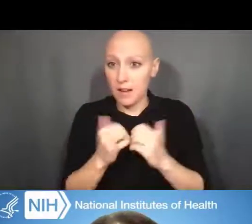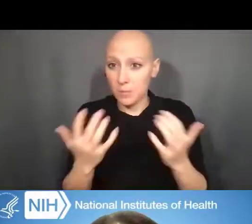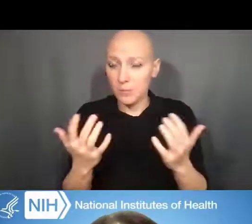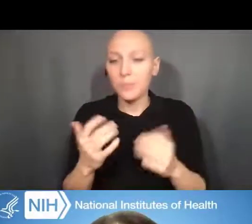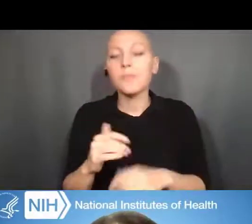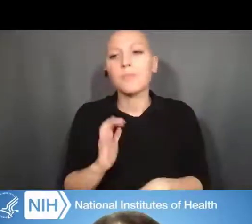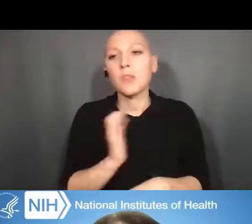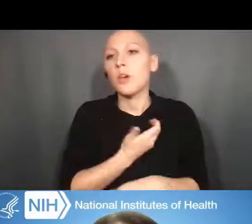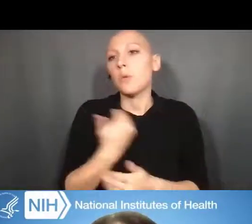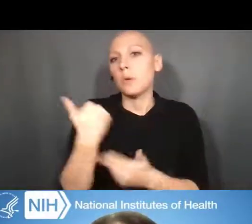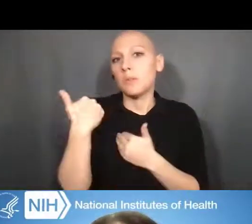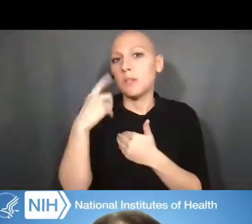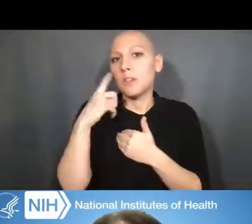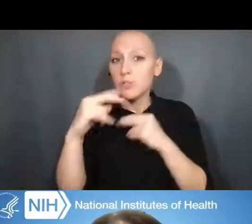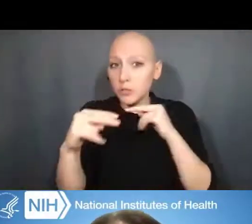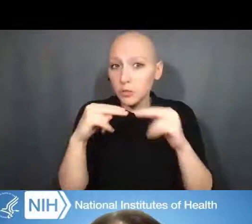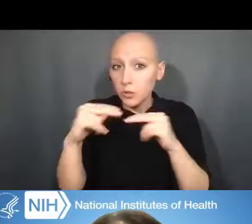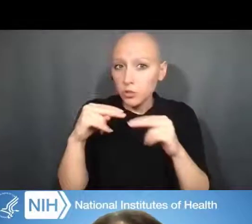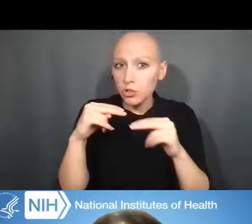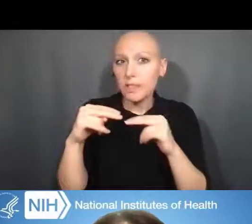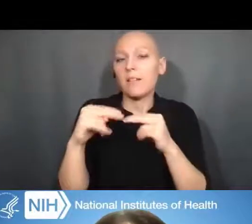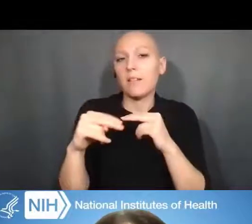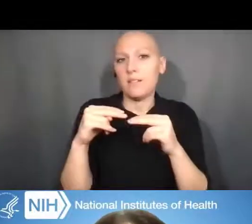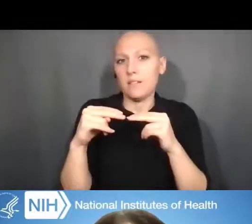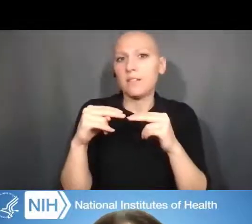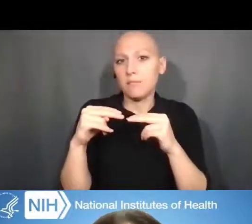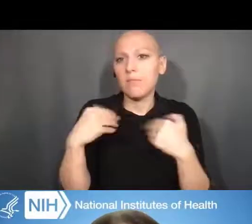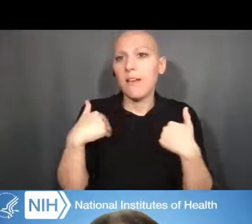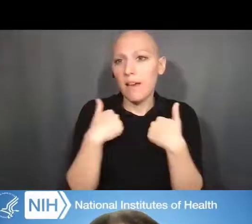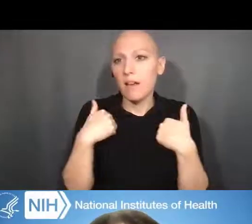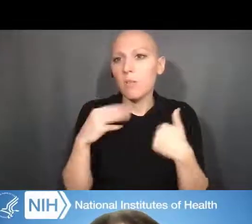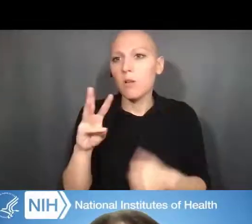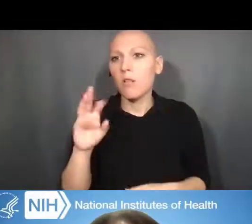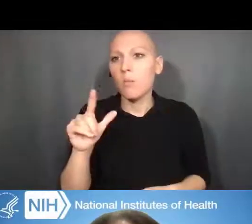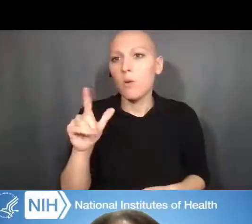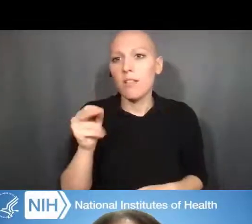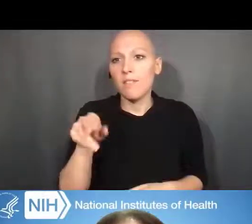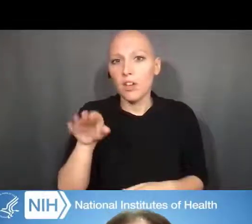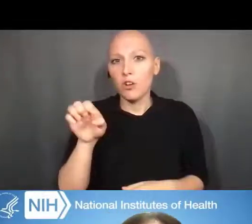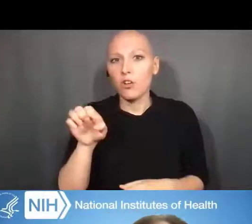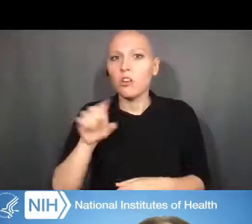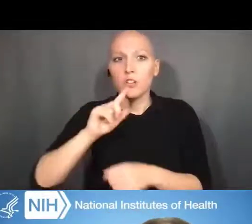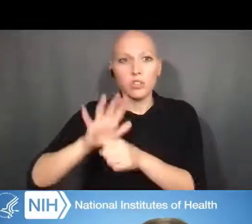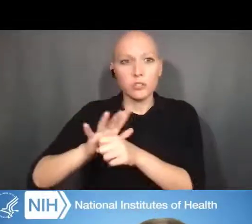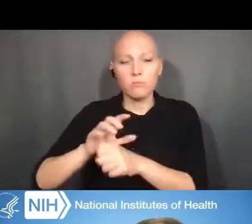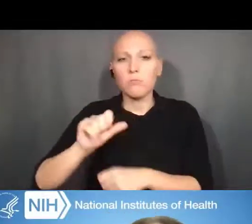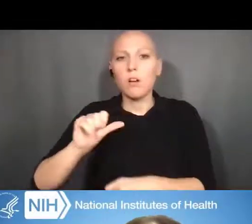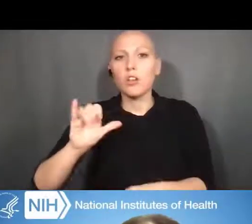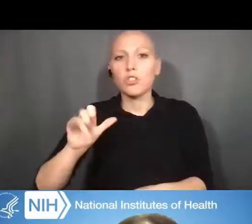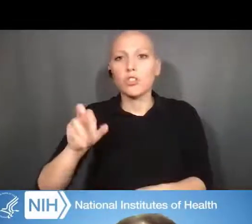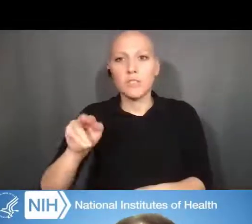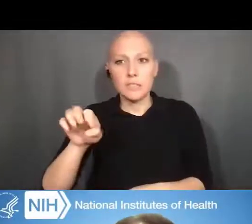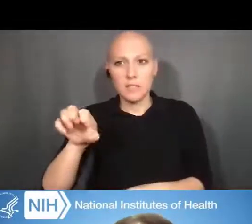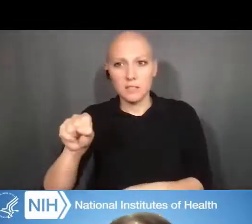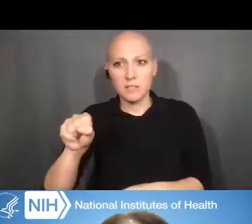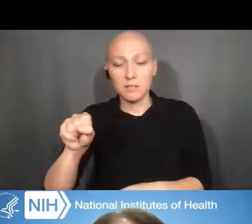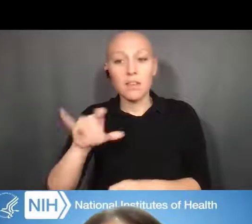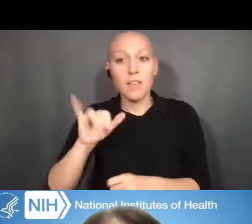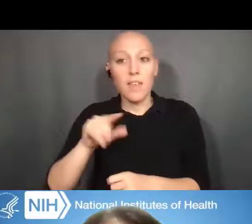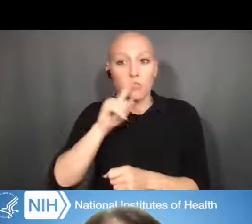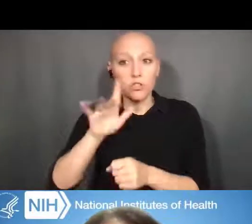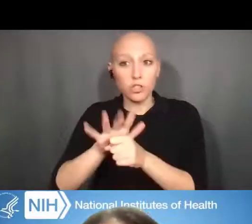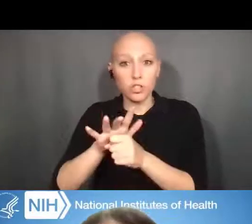for negotiating the animal welfare assurances, and we make these assurances publicly, the list of